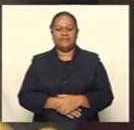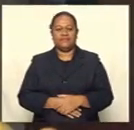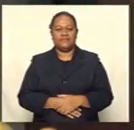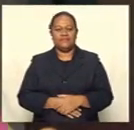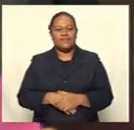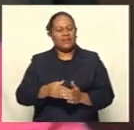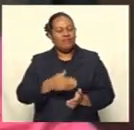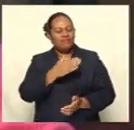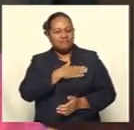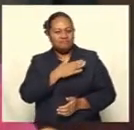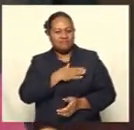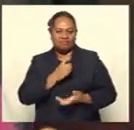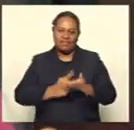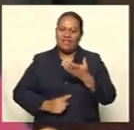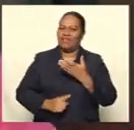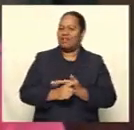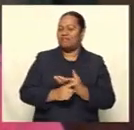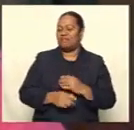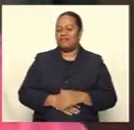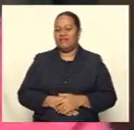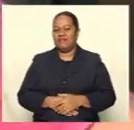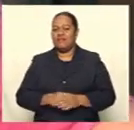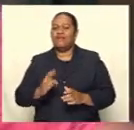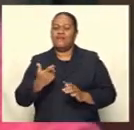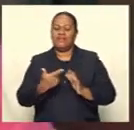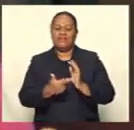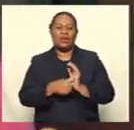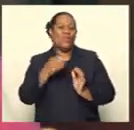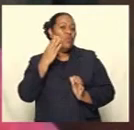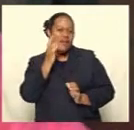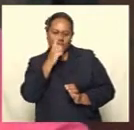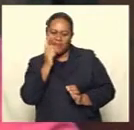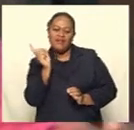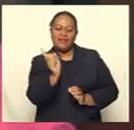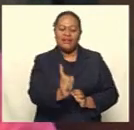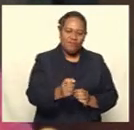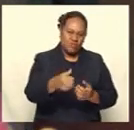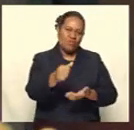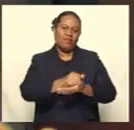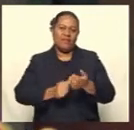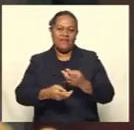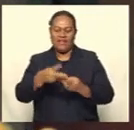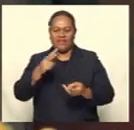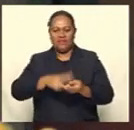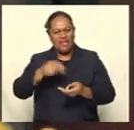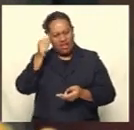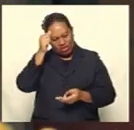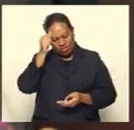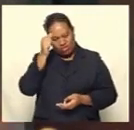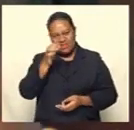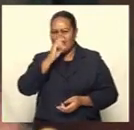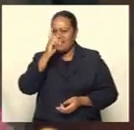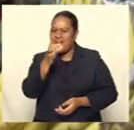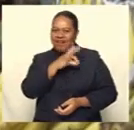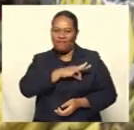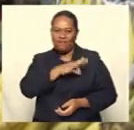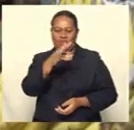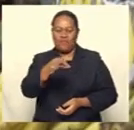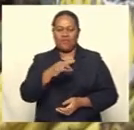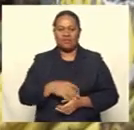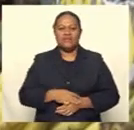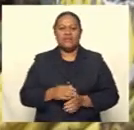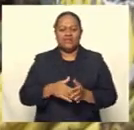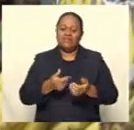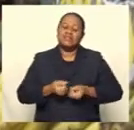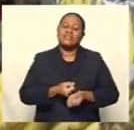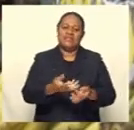Empathy is the first thing that comes to me when people come to buy vegetables and I know they can't afford it. Sometimes I just give it to